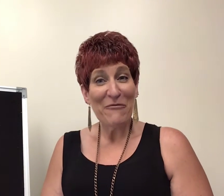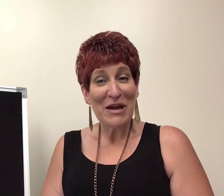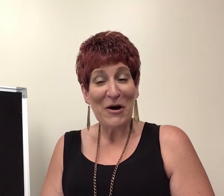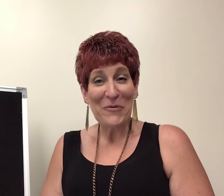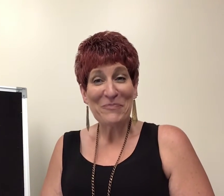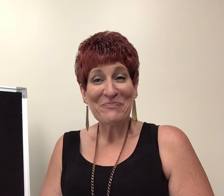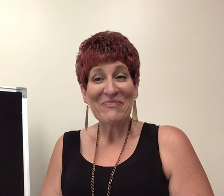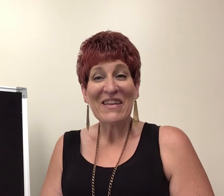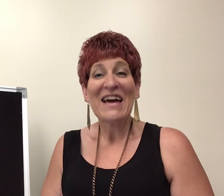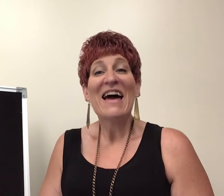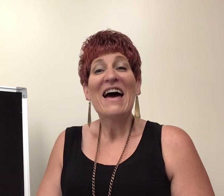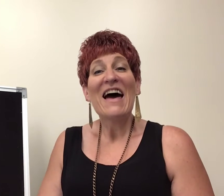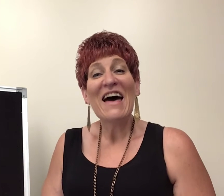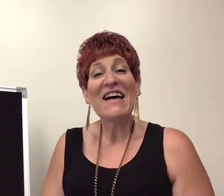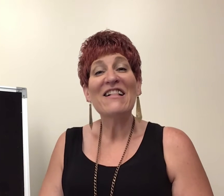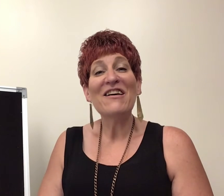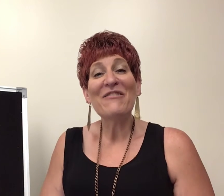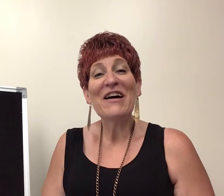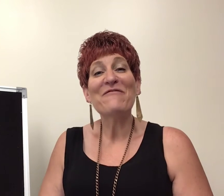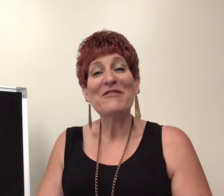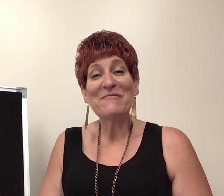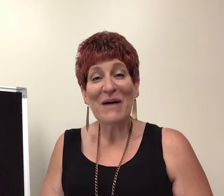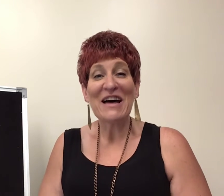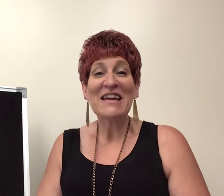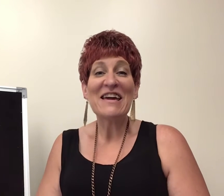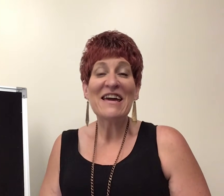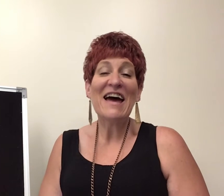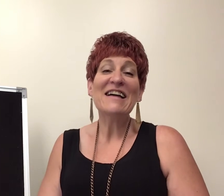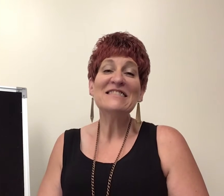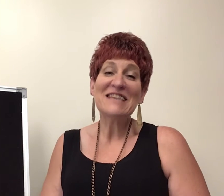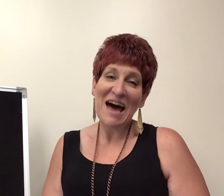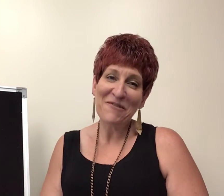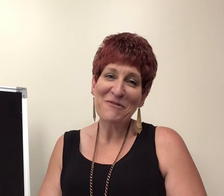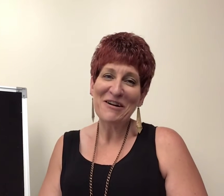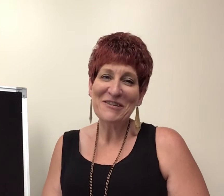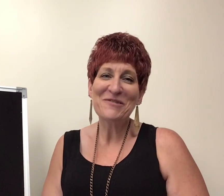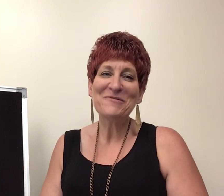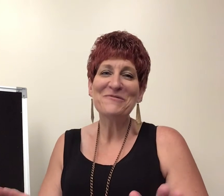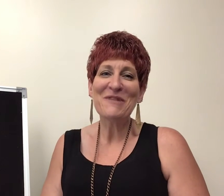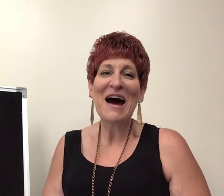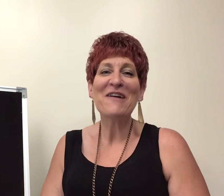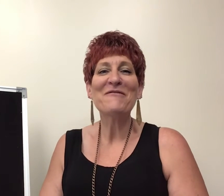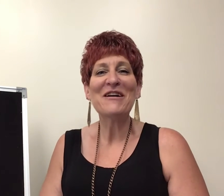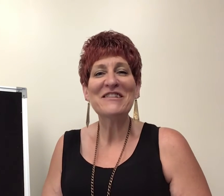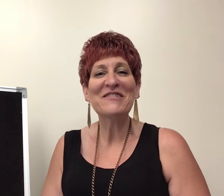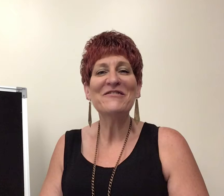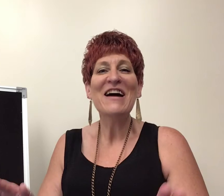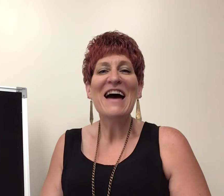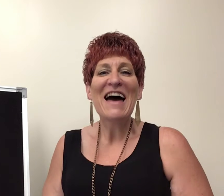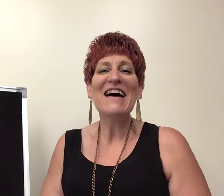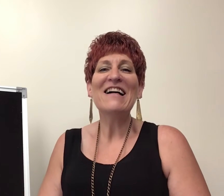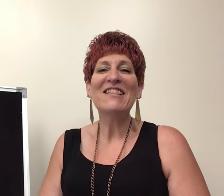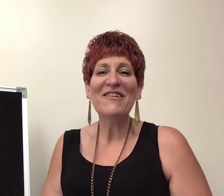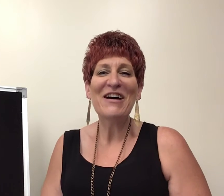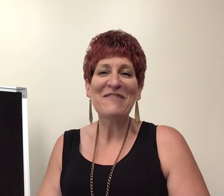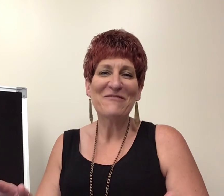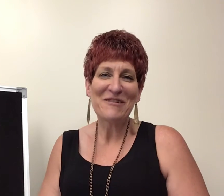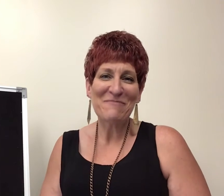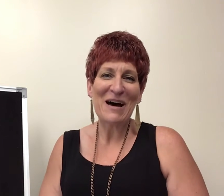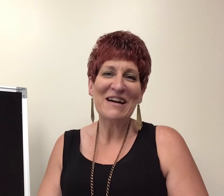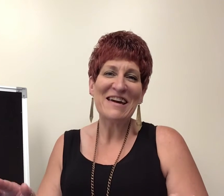Ready? Here we go. Hello everybody, and how are you? How are you?